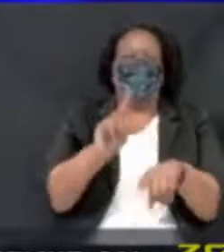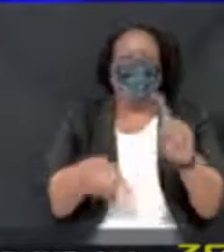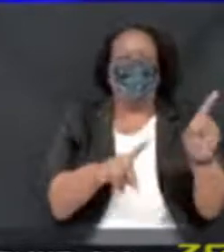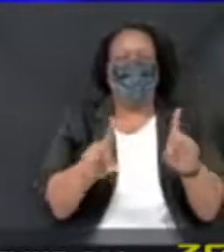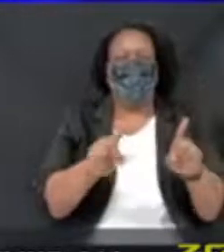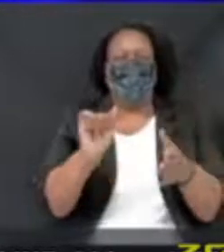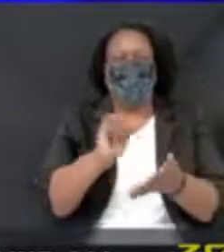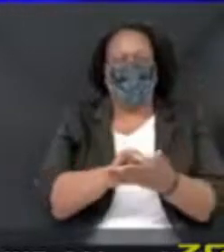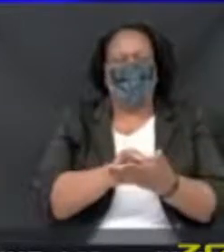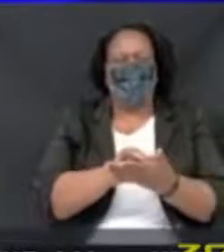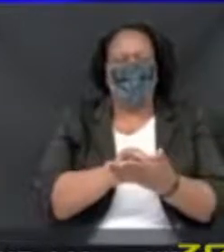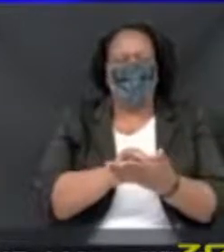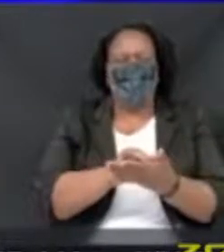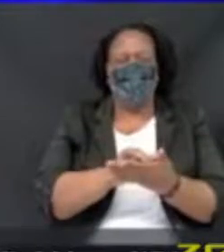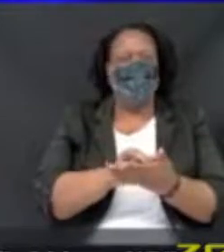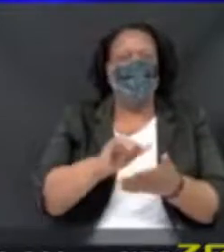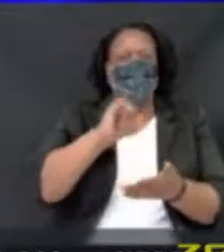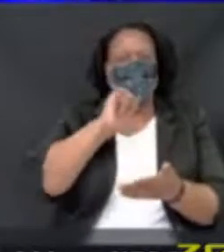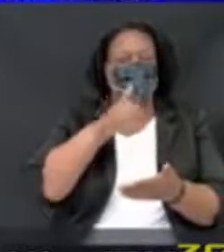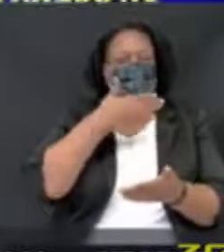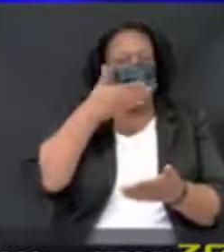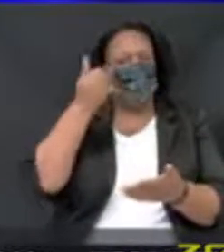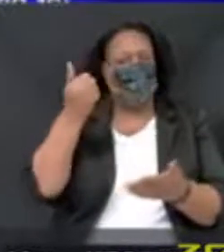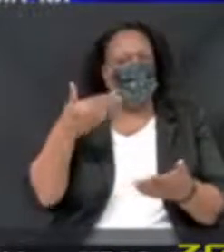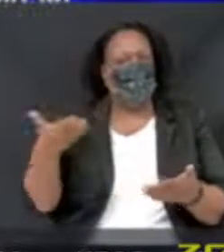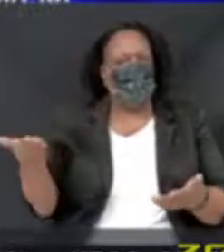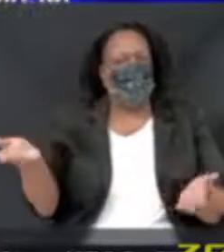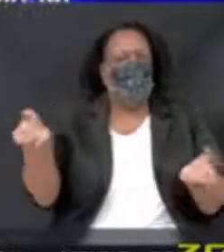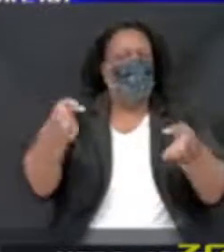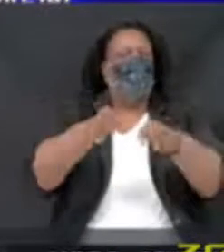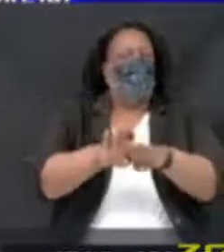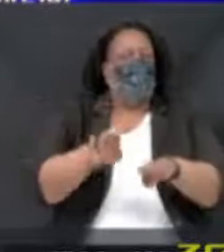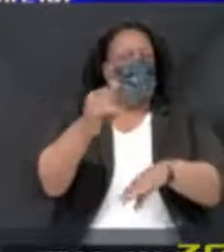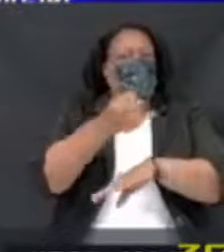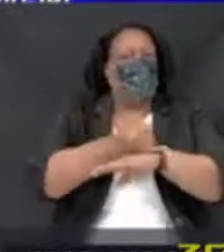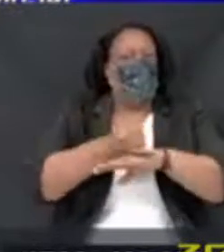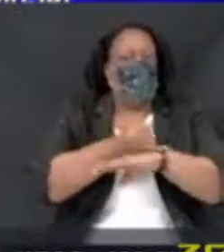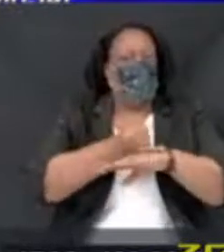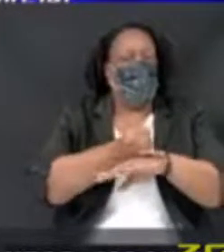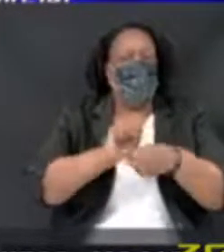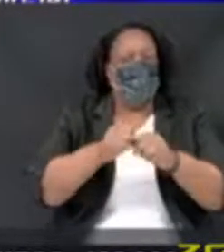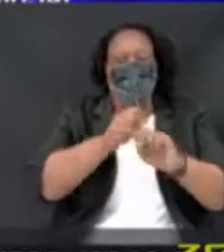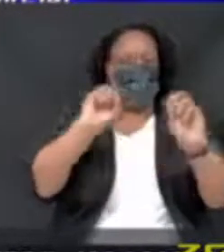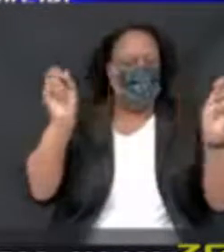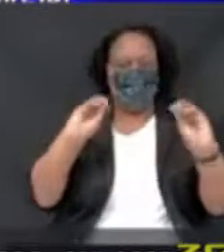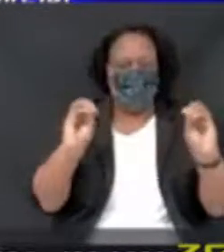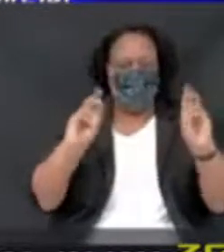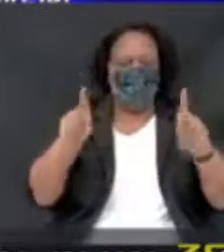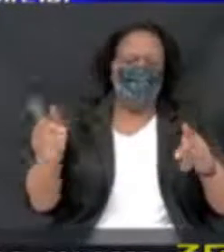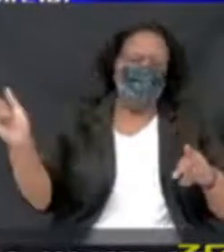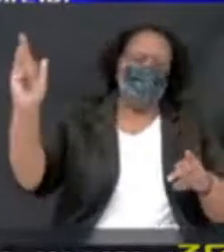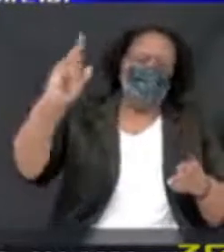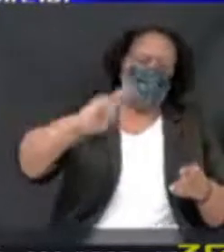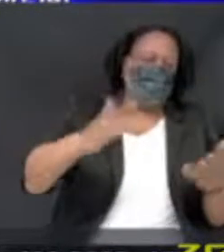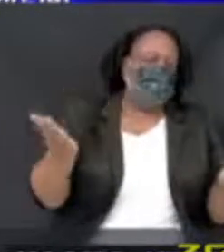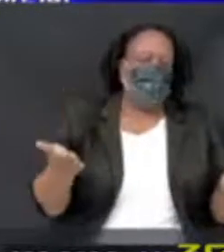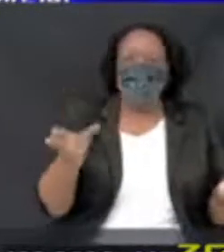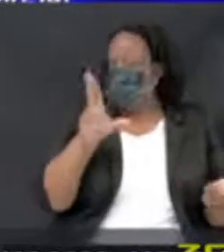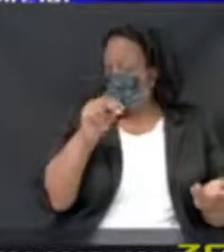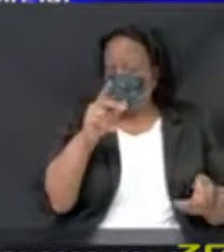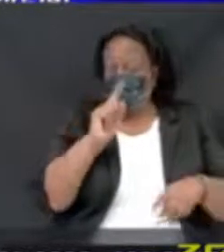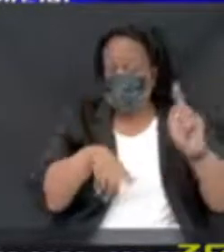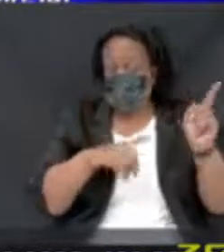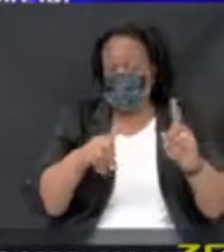neither advisable nor desirable. We need to open up and learn to live safely with COVID-19. And once we